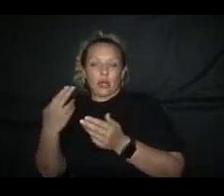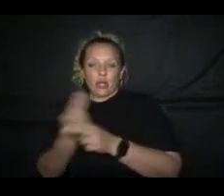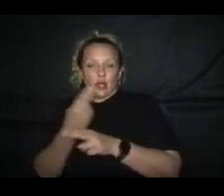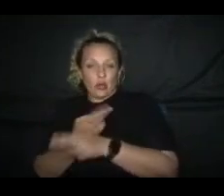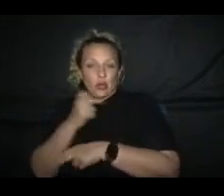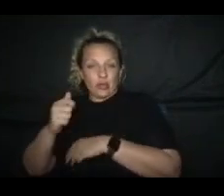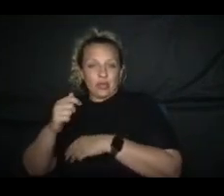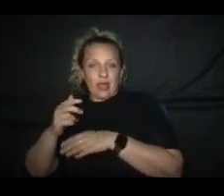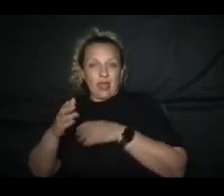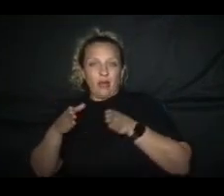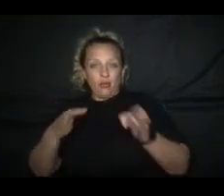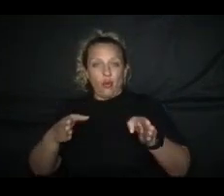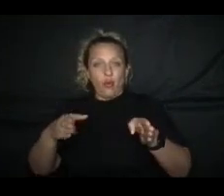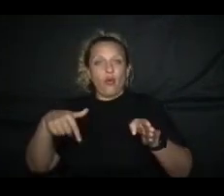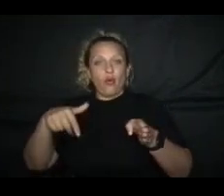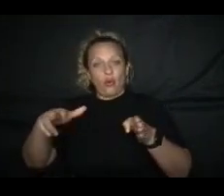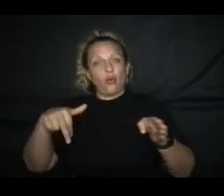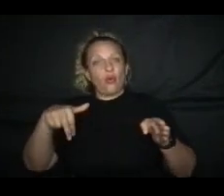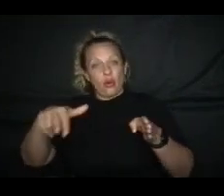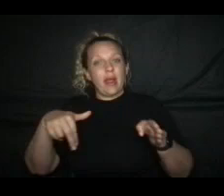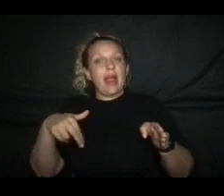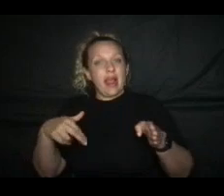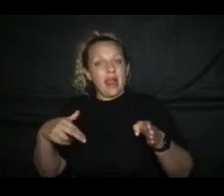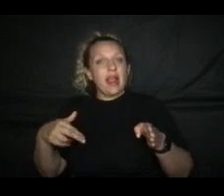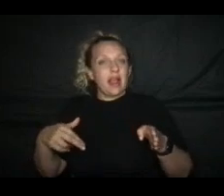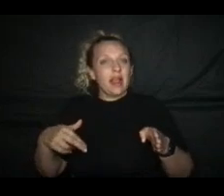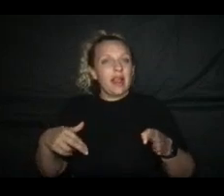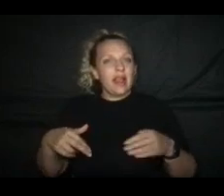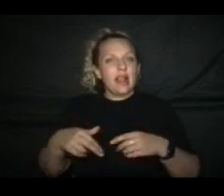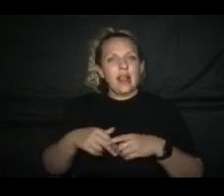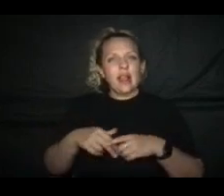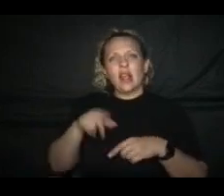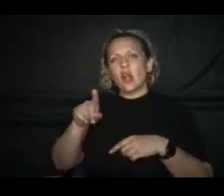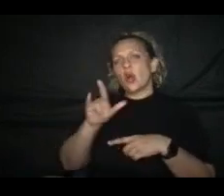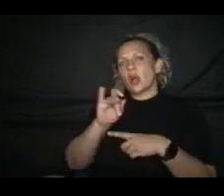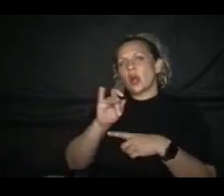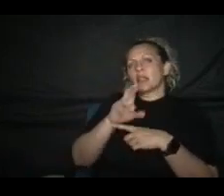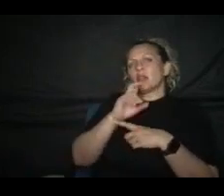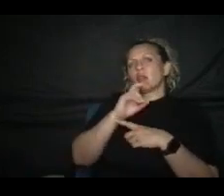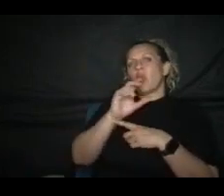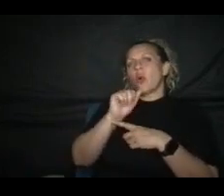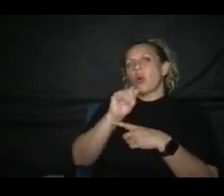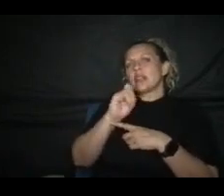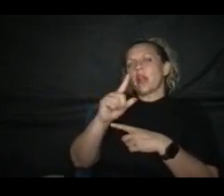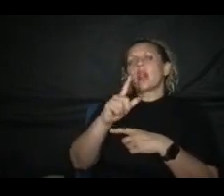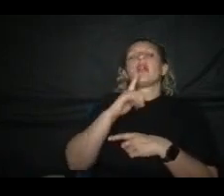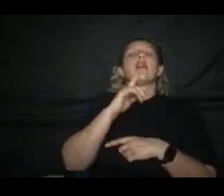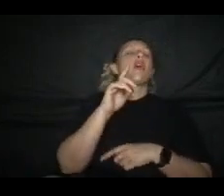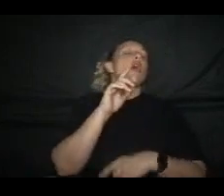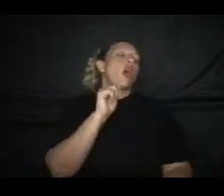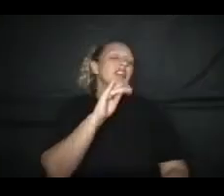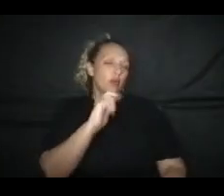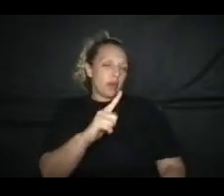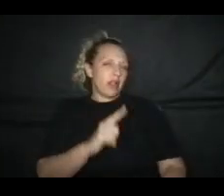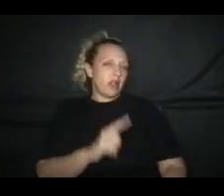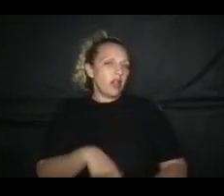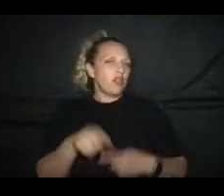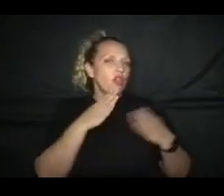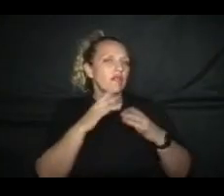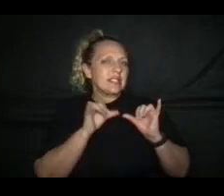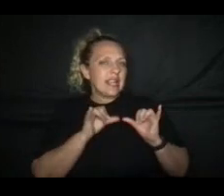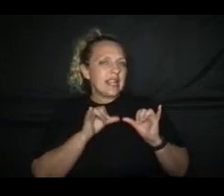or arterial. Those roads, I believe, would be minor arterials, and the service standards